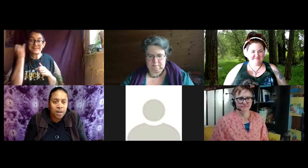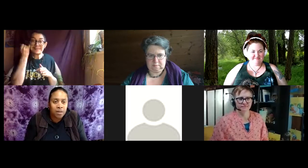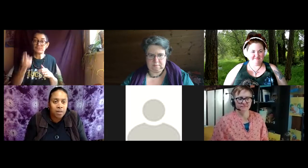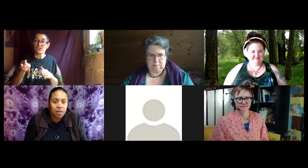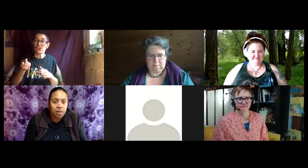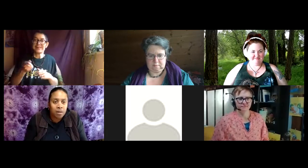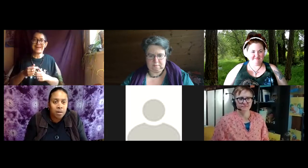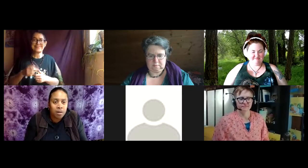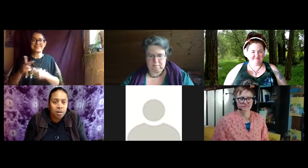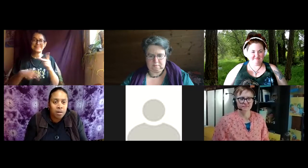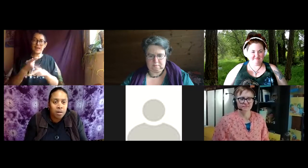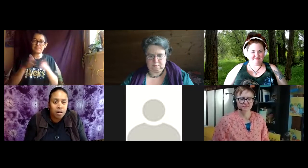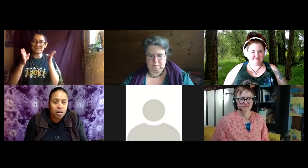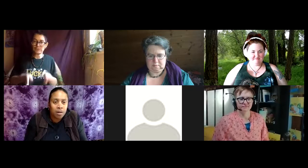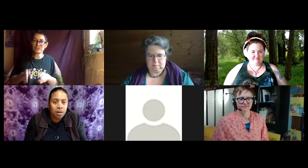play.